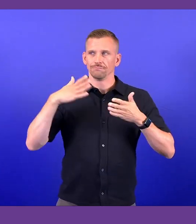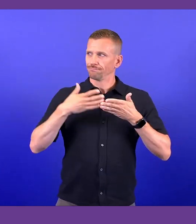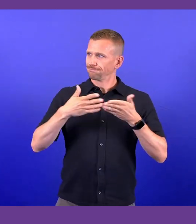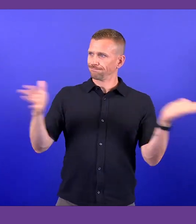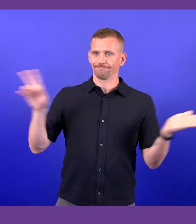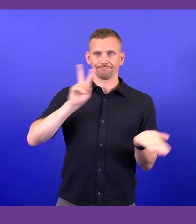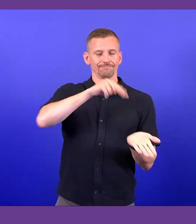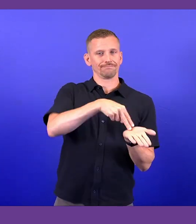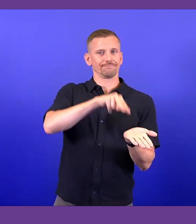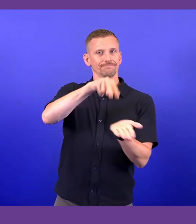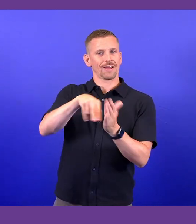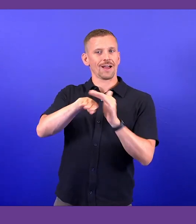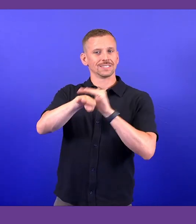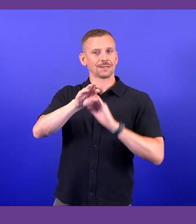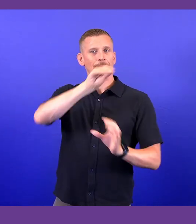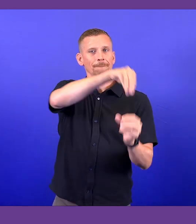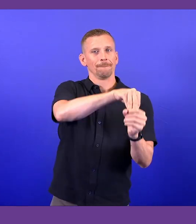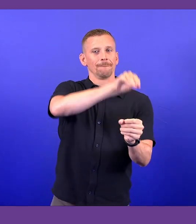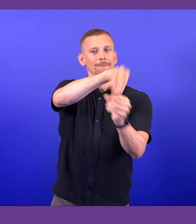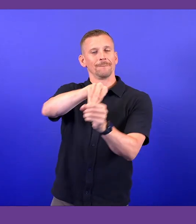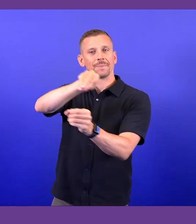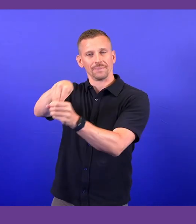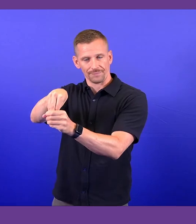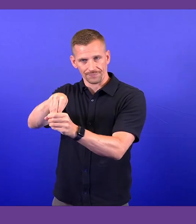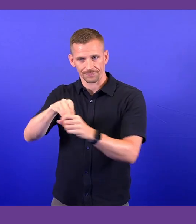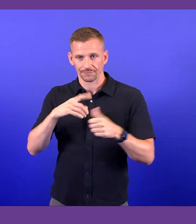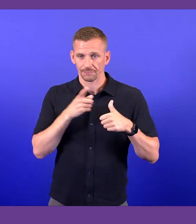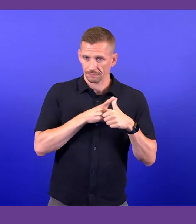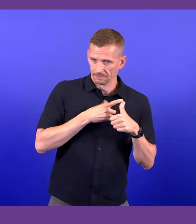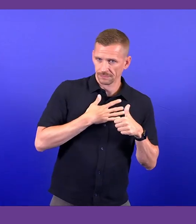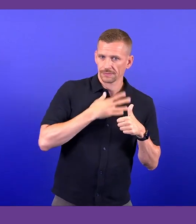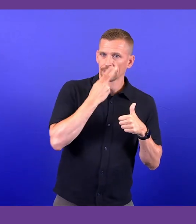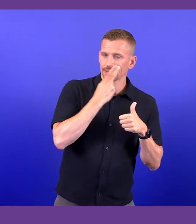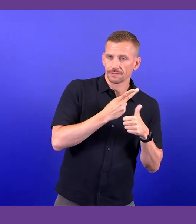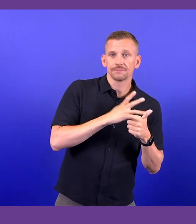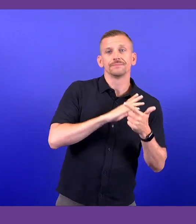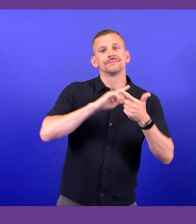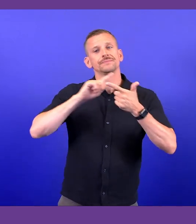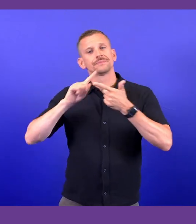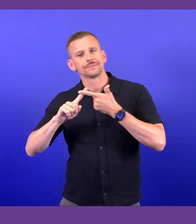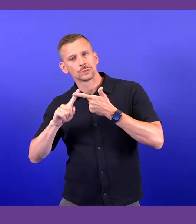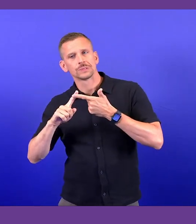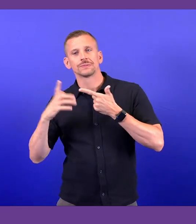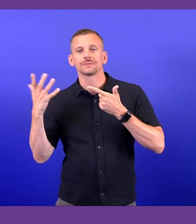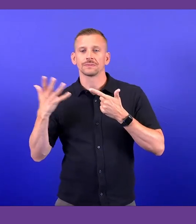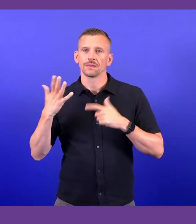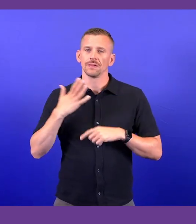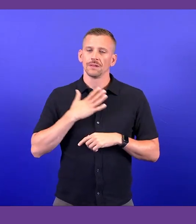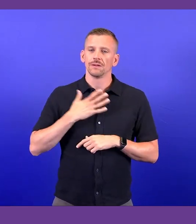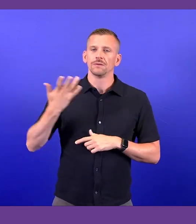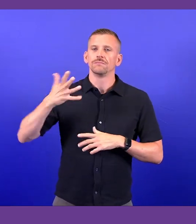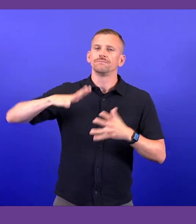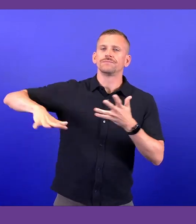to consider also stakeholders like municipalities for issues